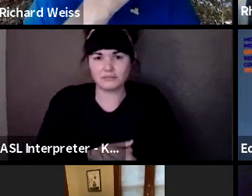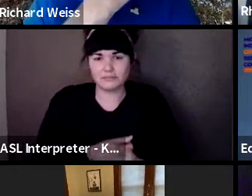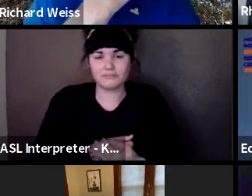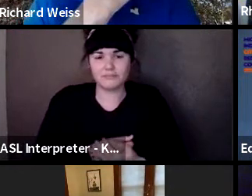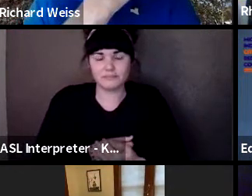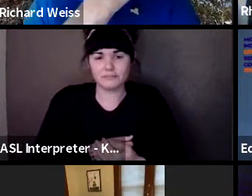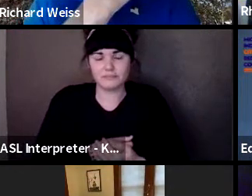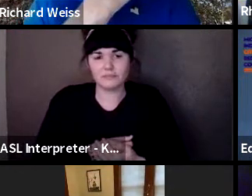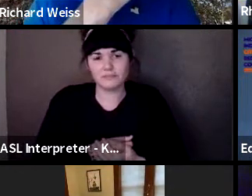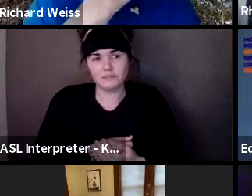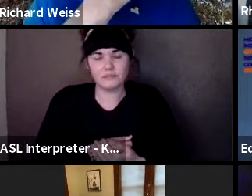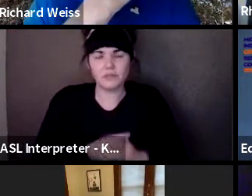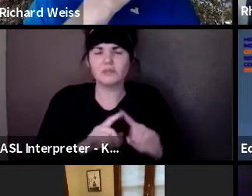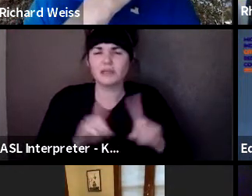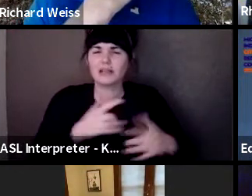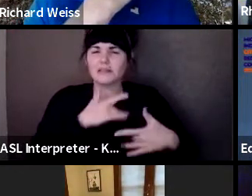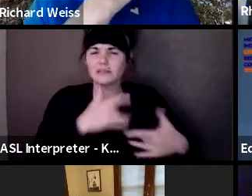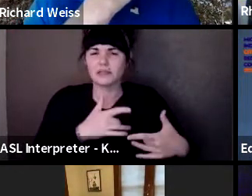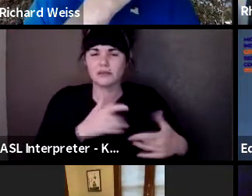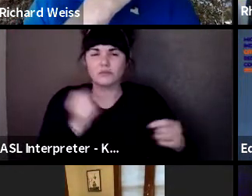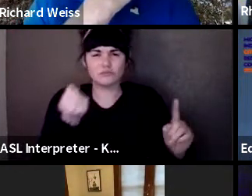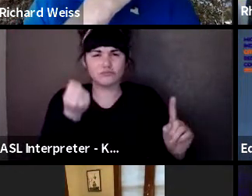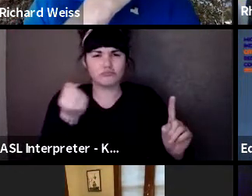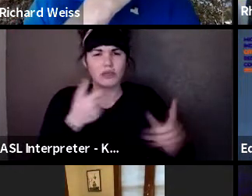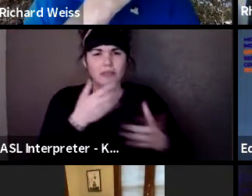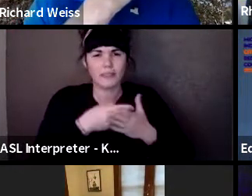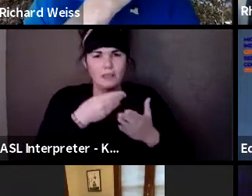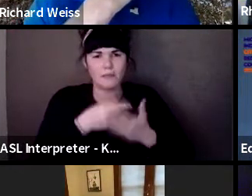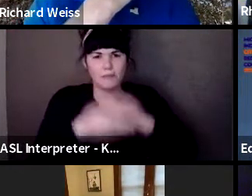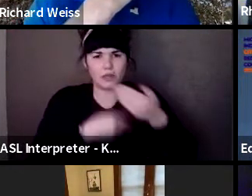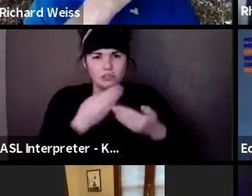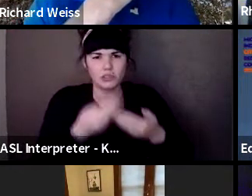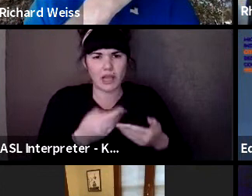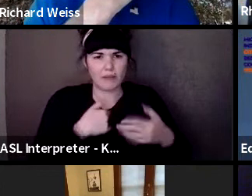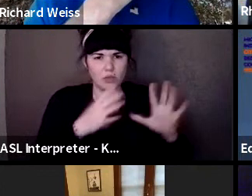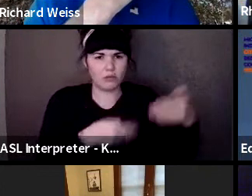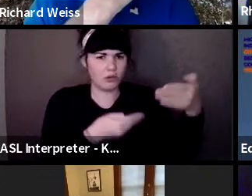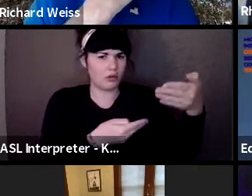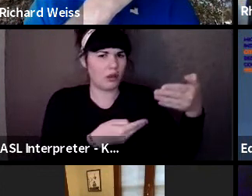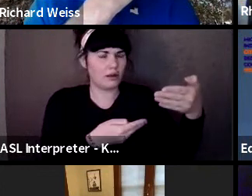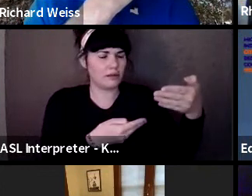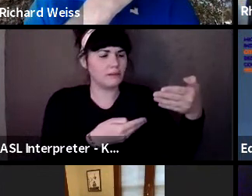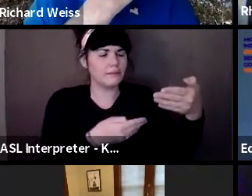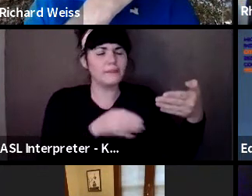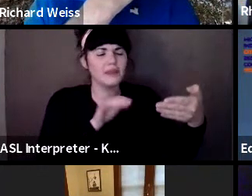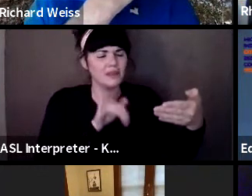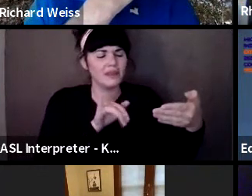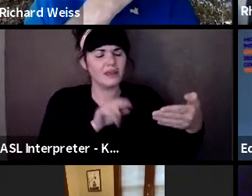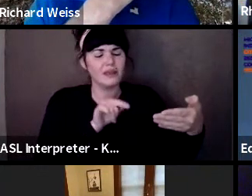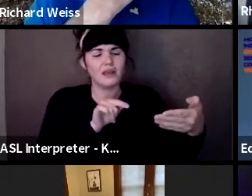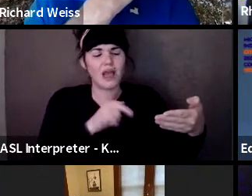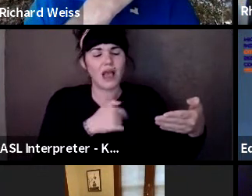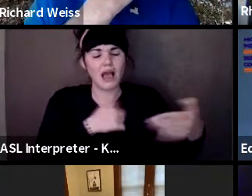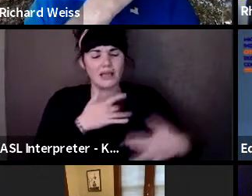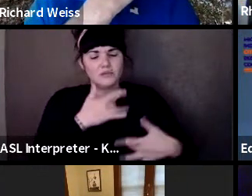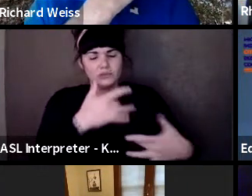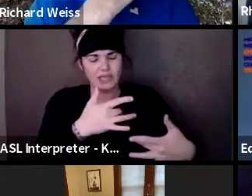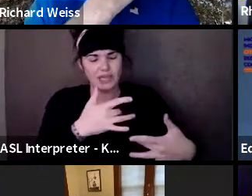well, let me bring the budget up real quick. Yeah, I've got it here. I would tend to look at the areas